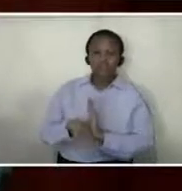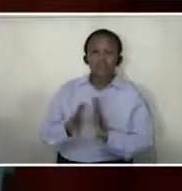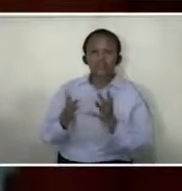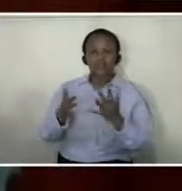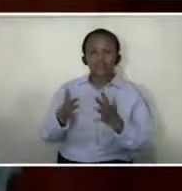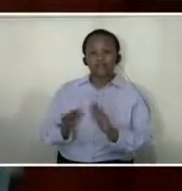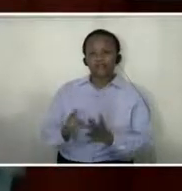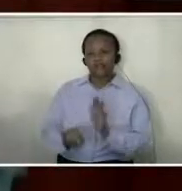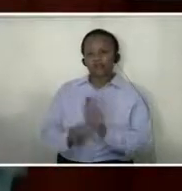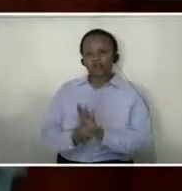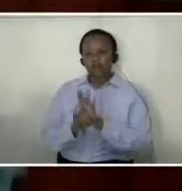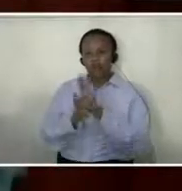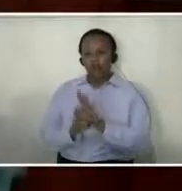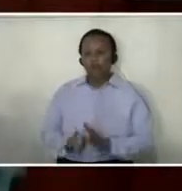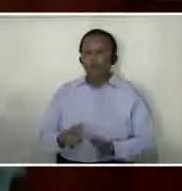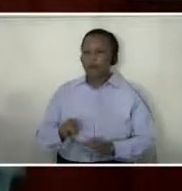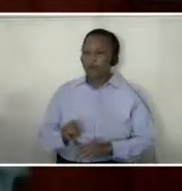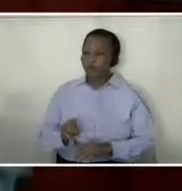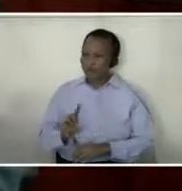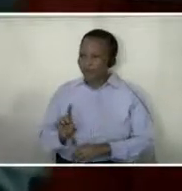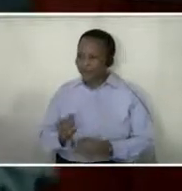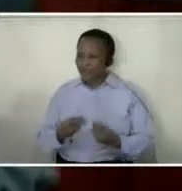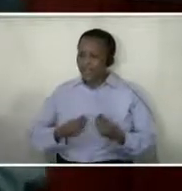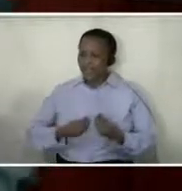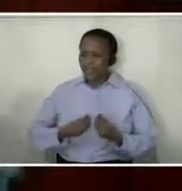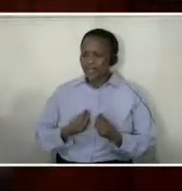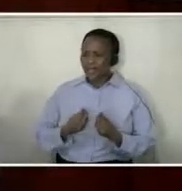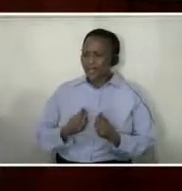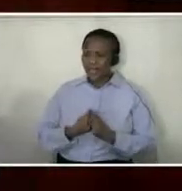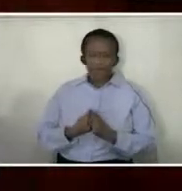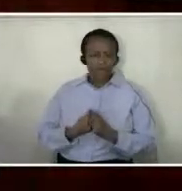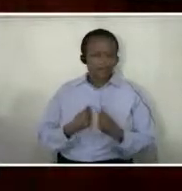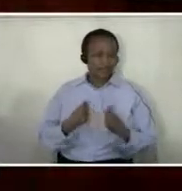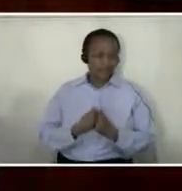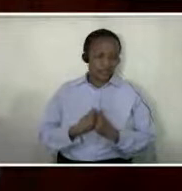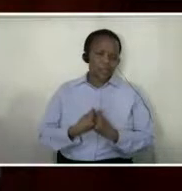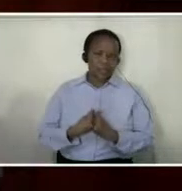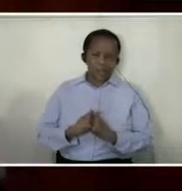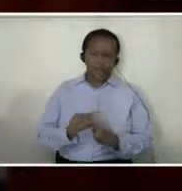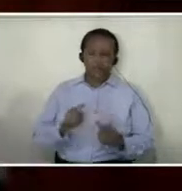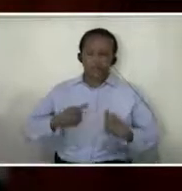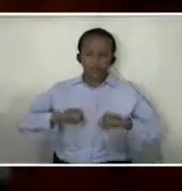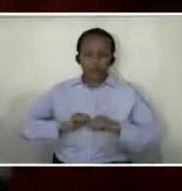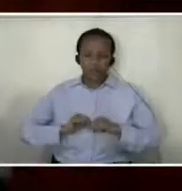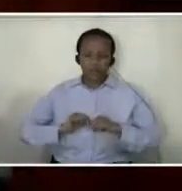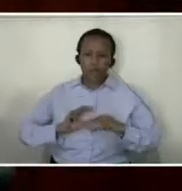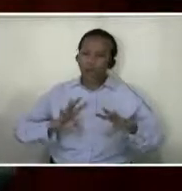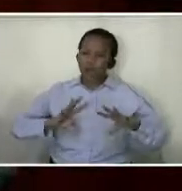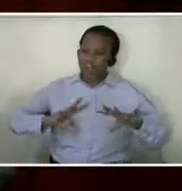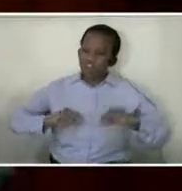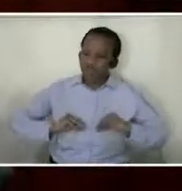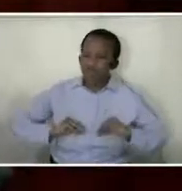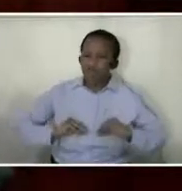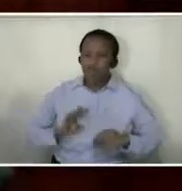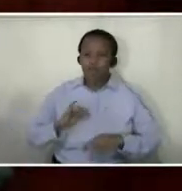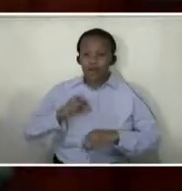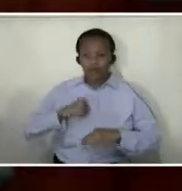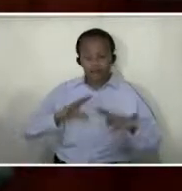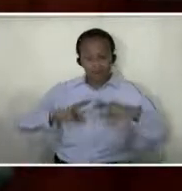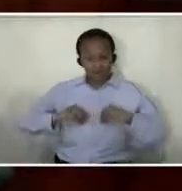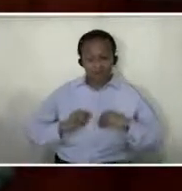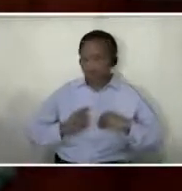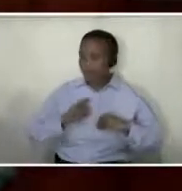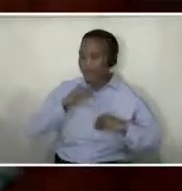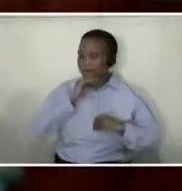by stereotypes we've adopted. And when I say we've adopted, I mean all political parties